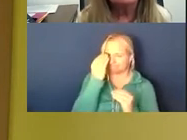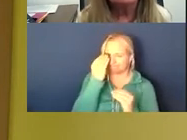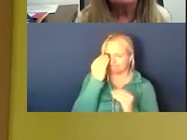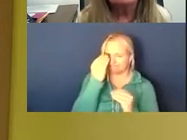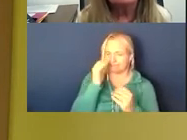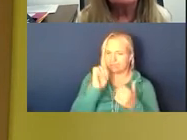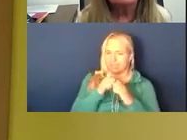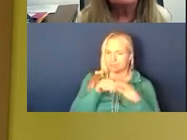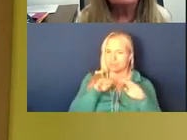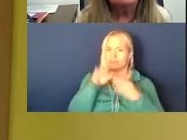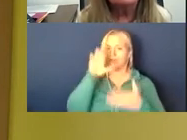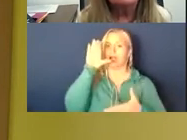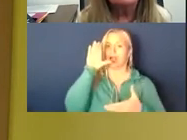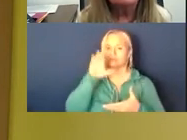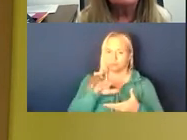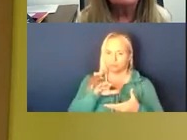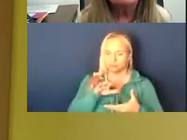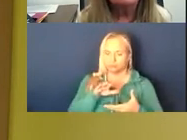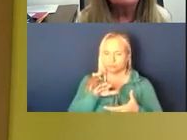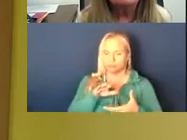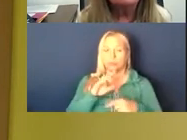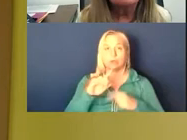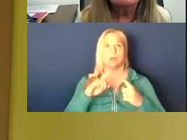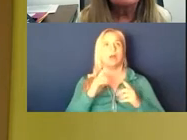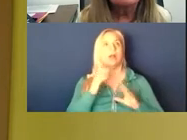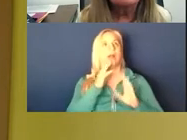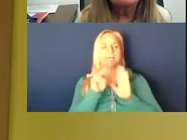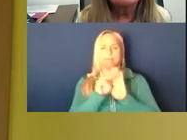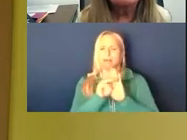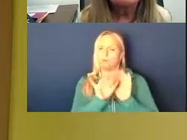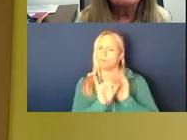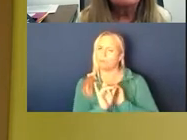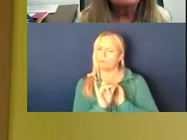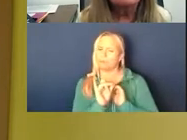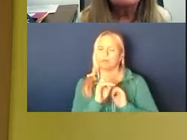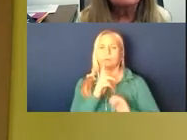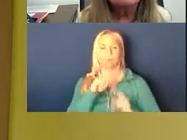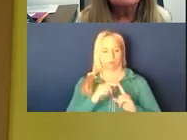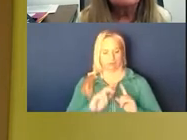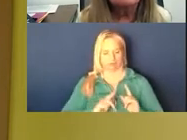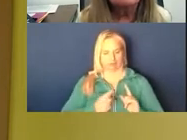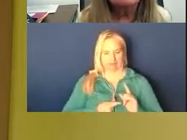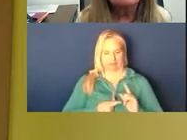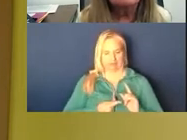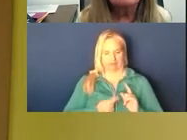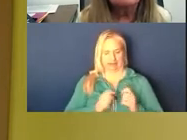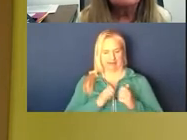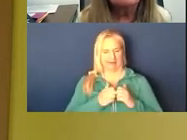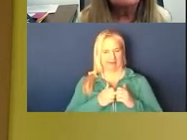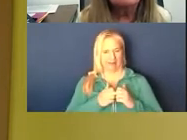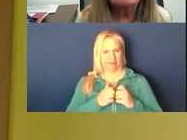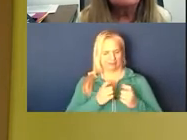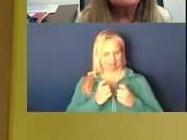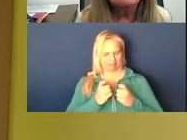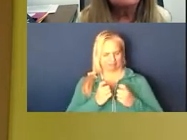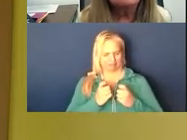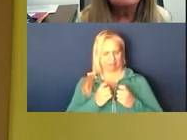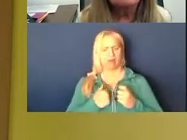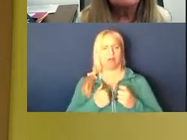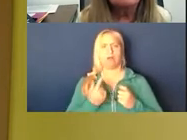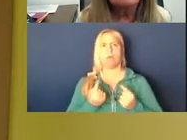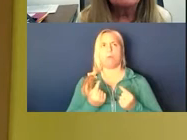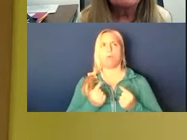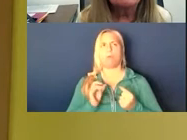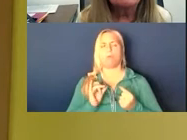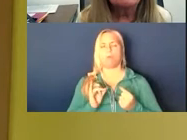them, when I'm upset, this is what I do. Now, empowering them to